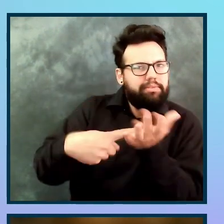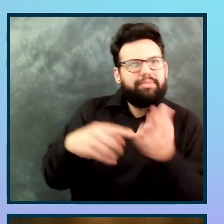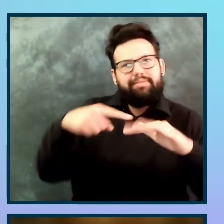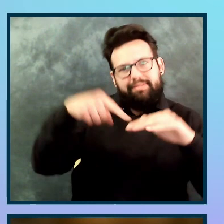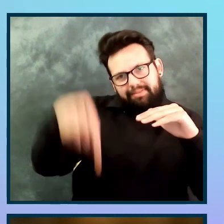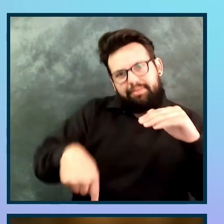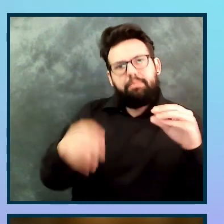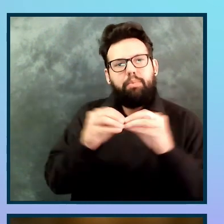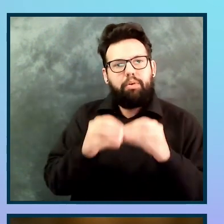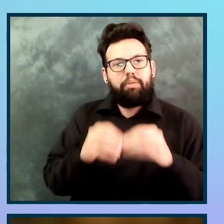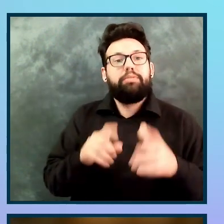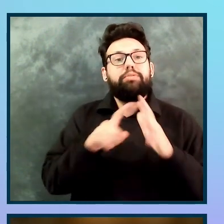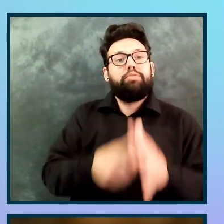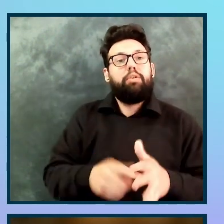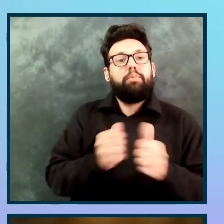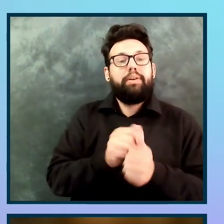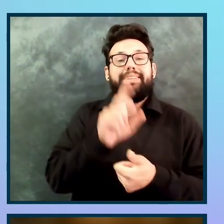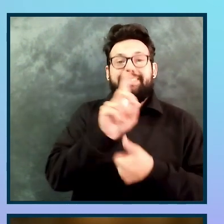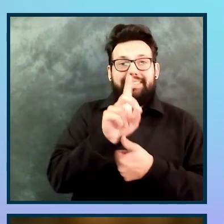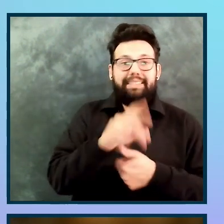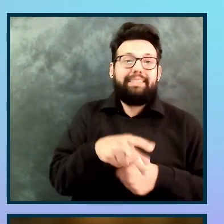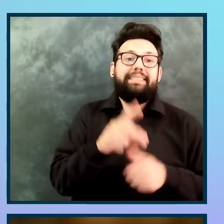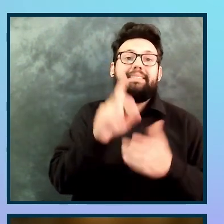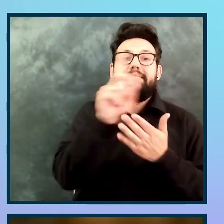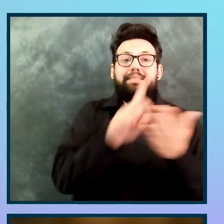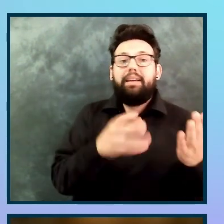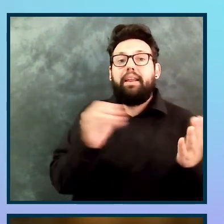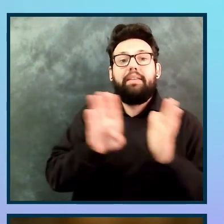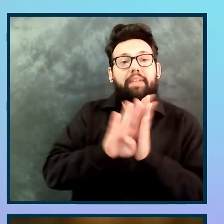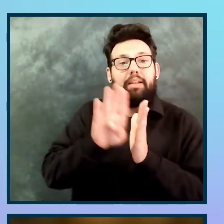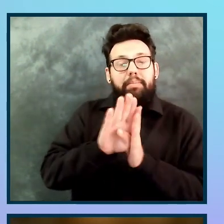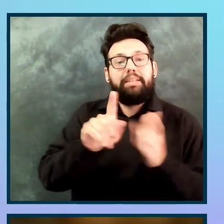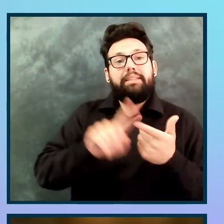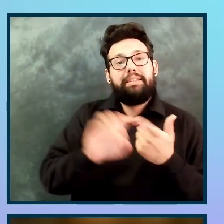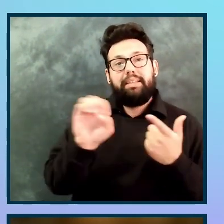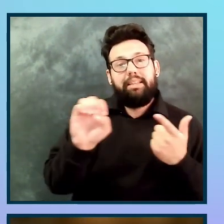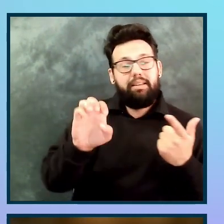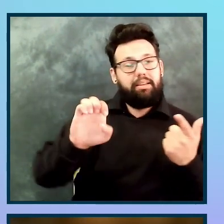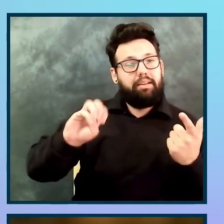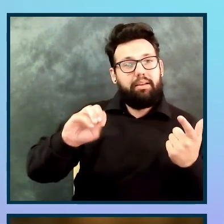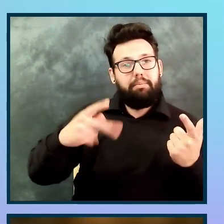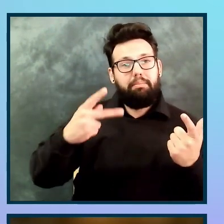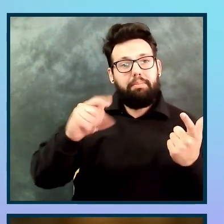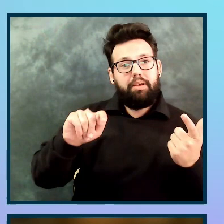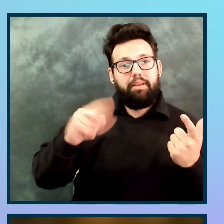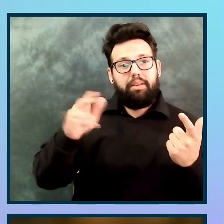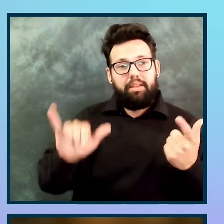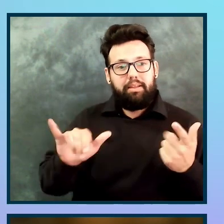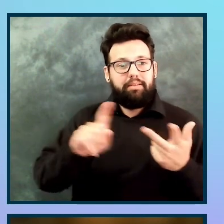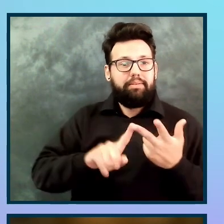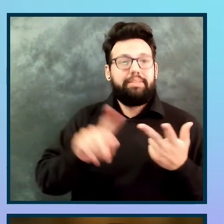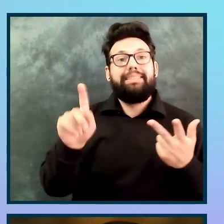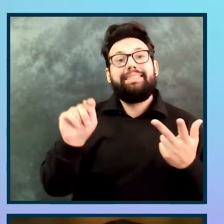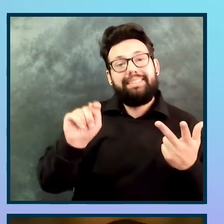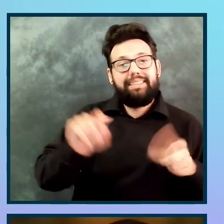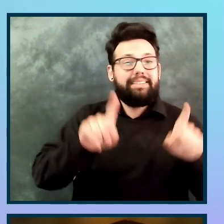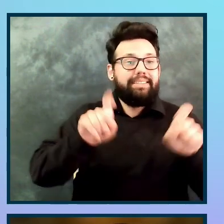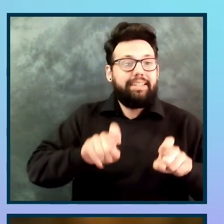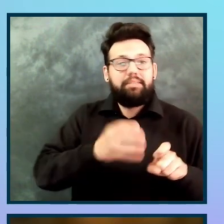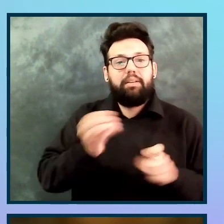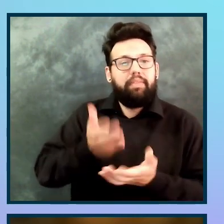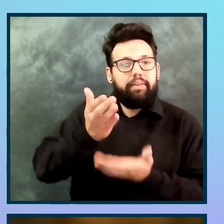development. We have empathy, testing and validation, partnership, auditing